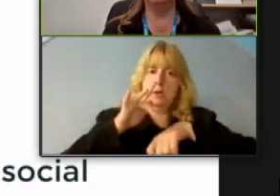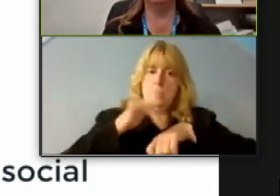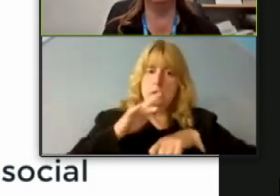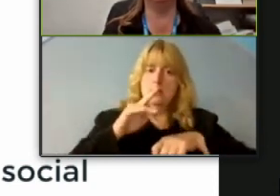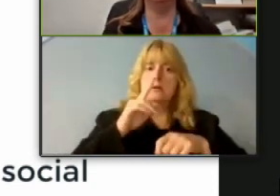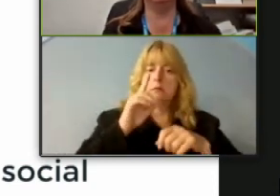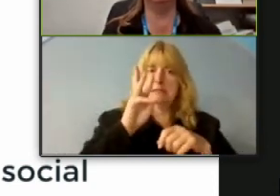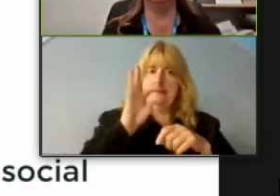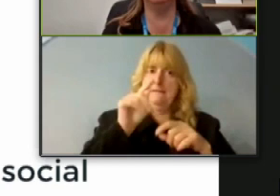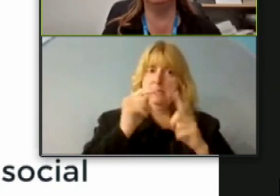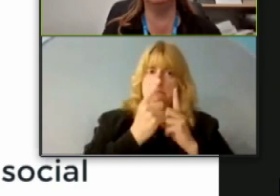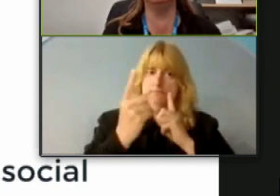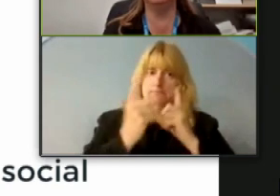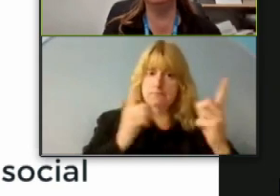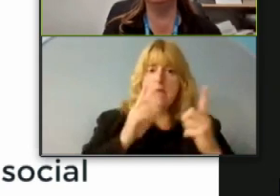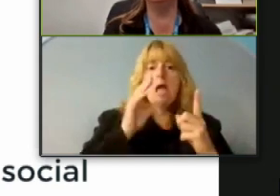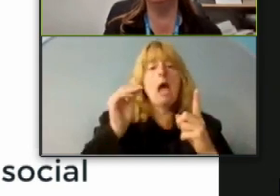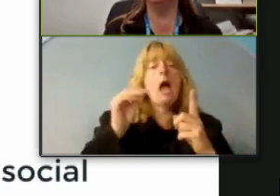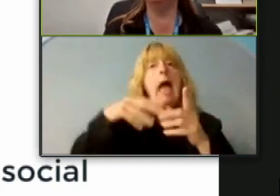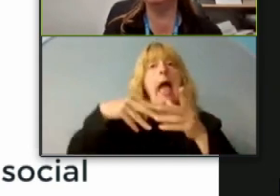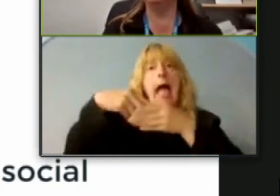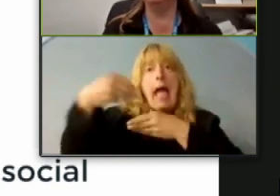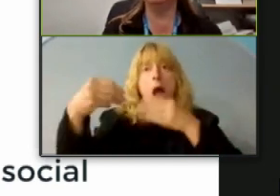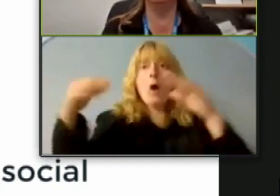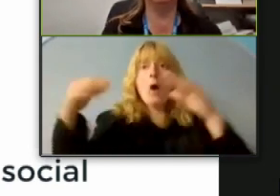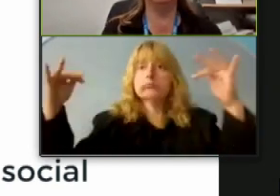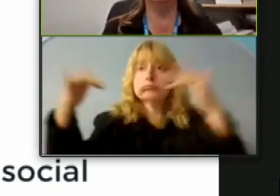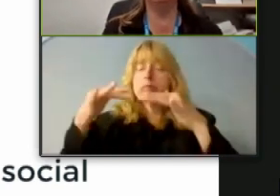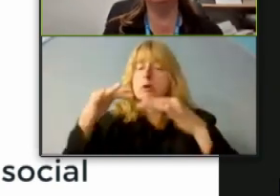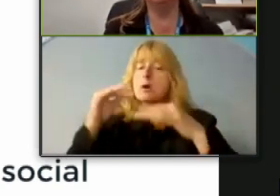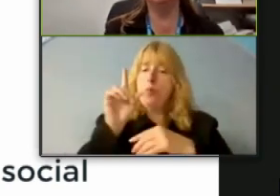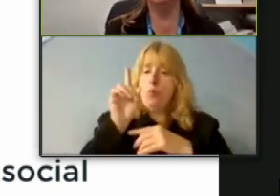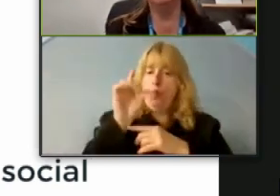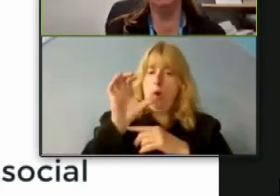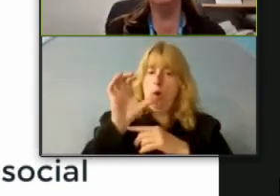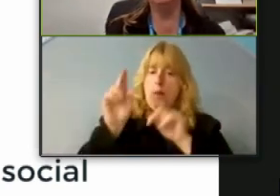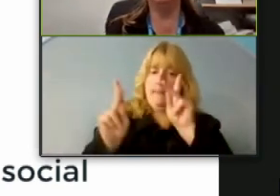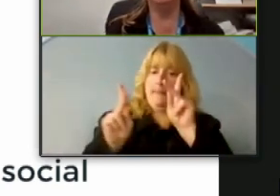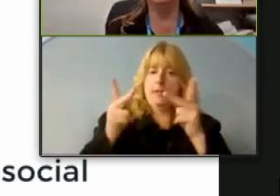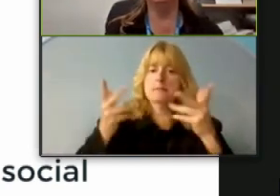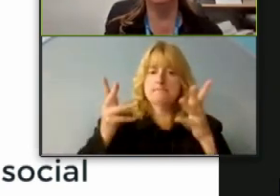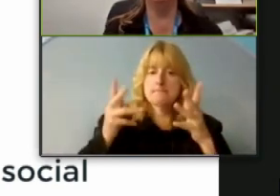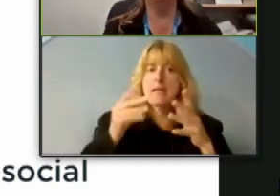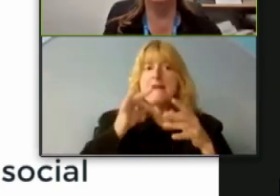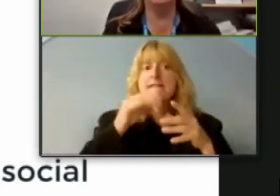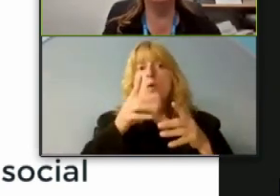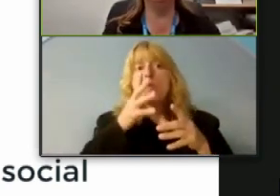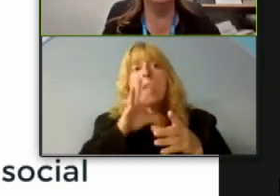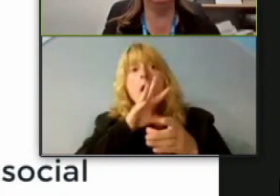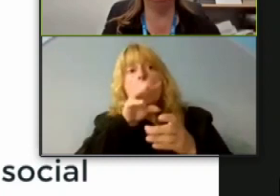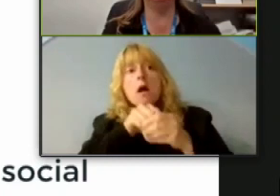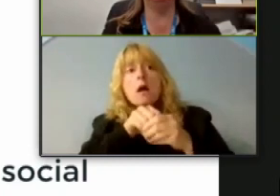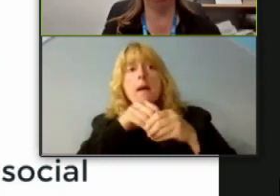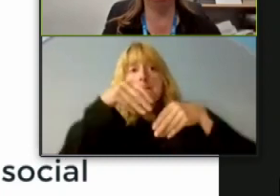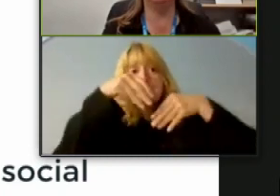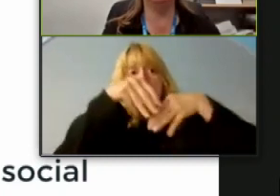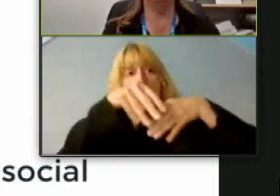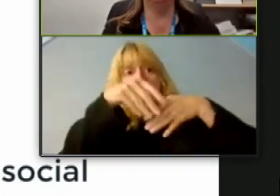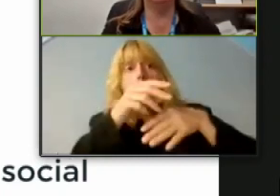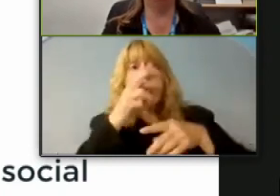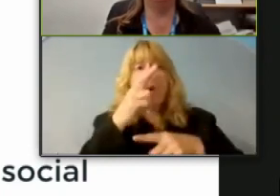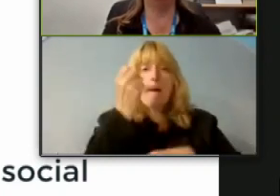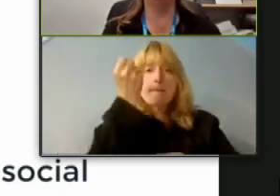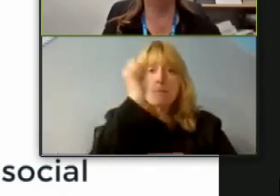people, again, maintaining your distance. If you are going to participate in any type of a march or protest, we highly, highly encourage